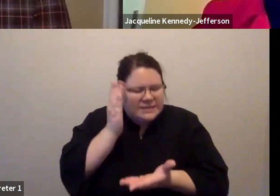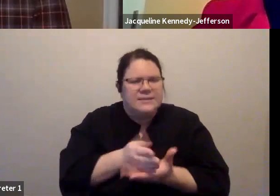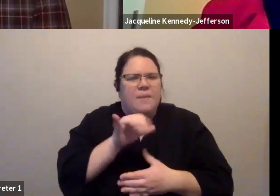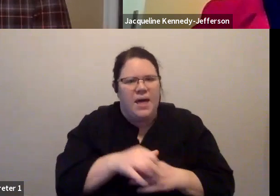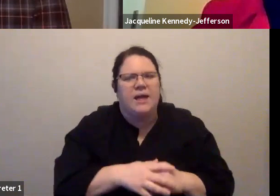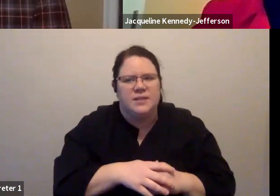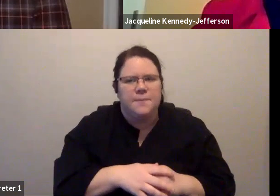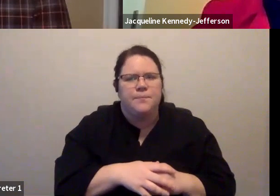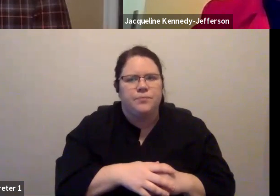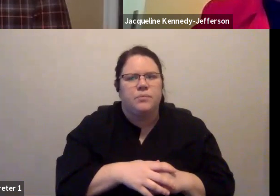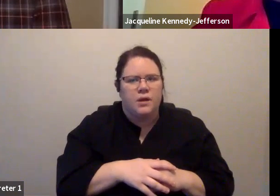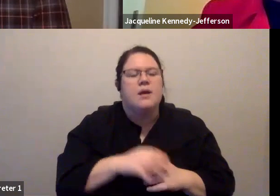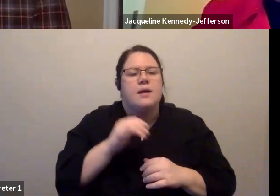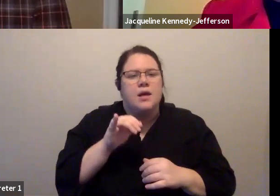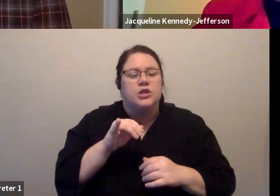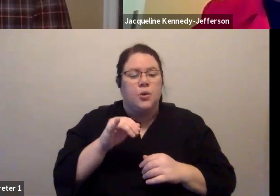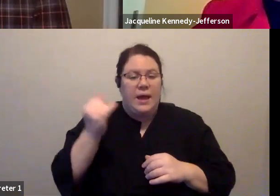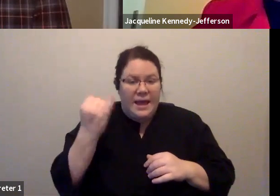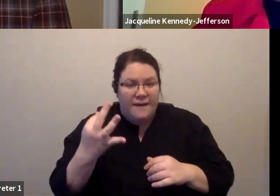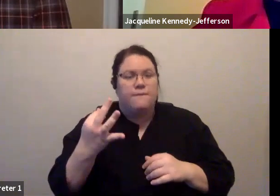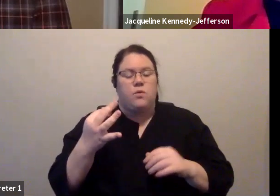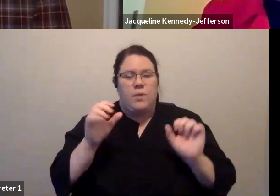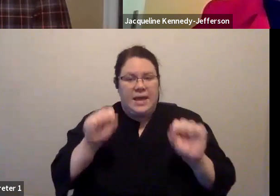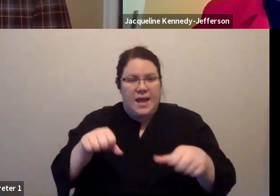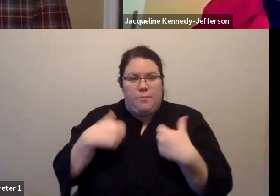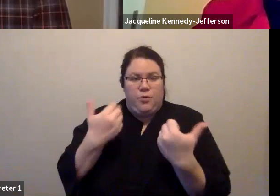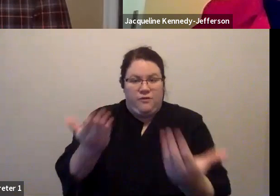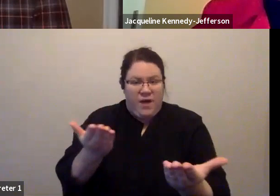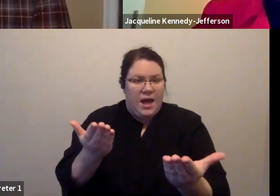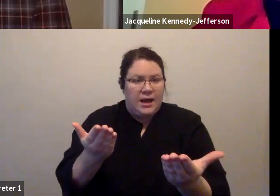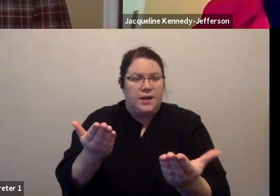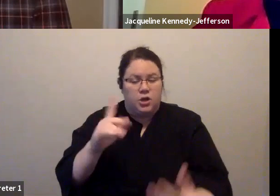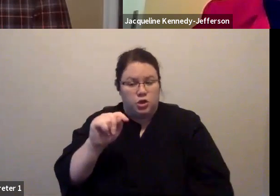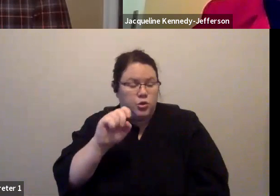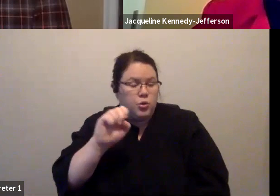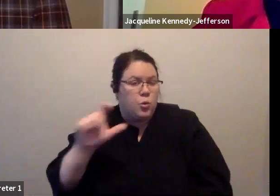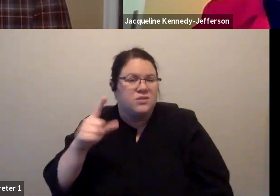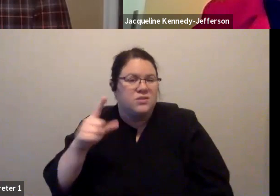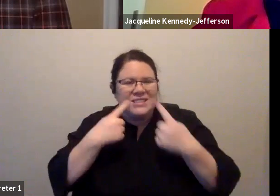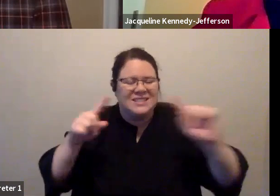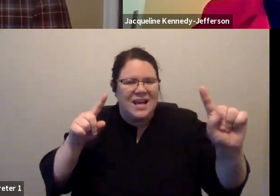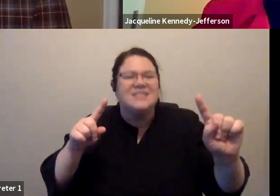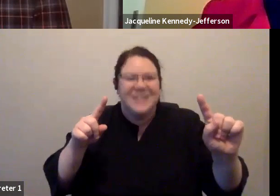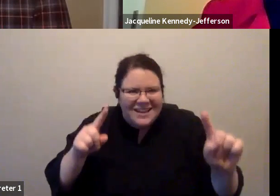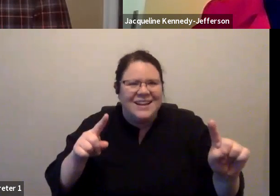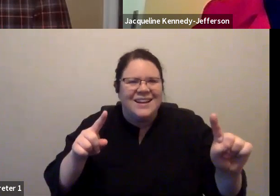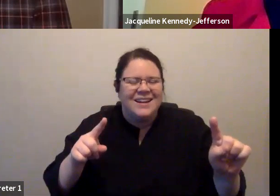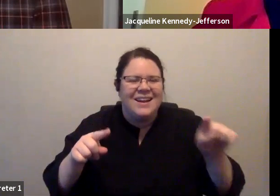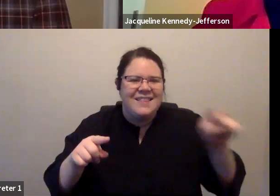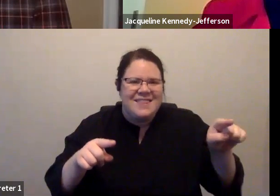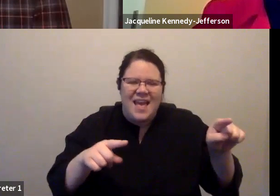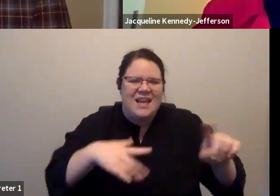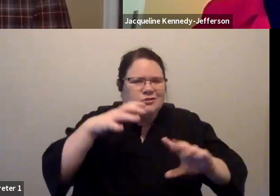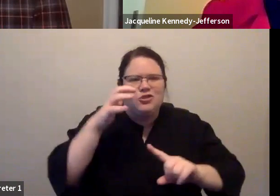process. And so it is there for a reason, because if we're able to equip people with the tools that they need to succeed, they can be more successful than anybody else on that team. And